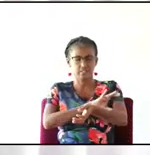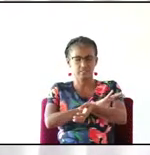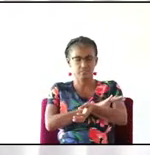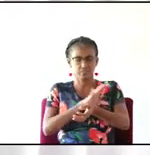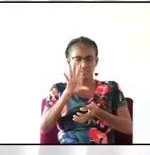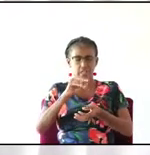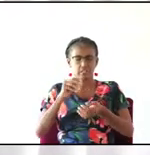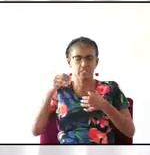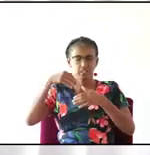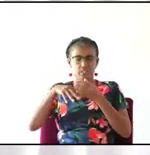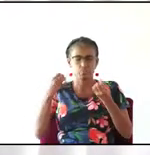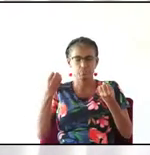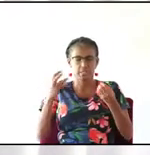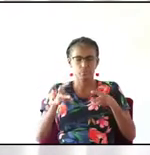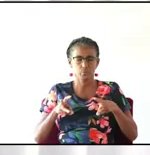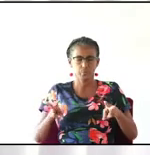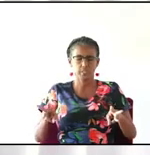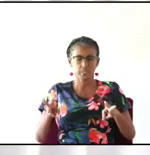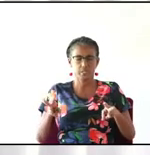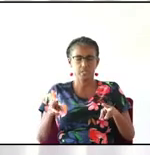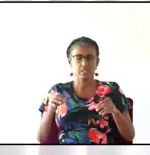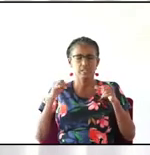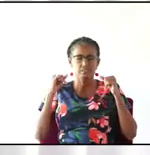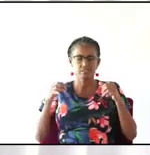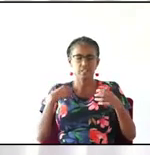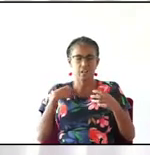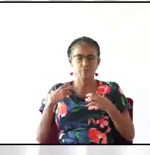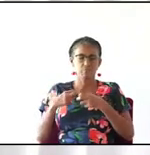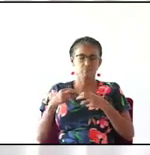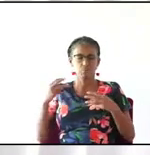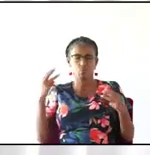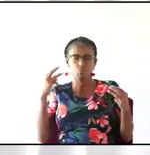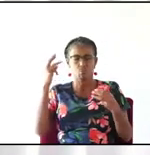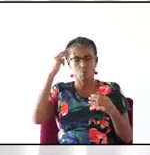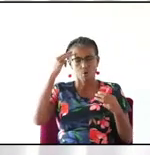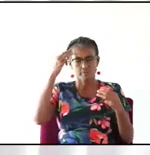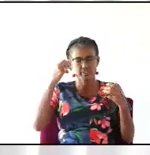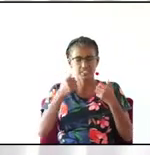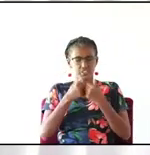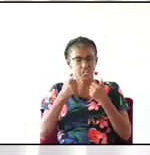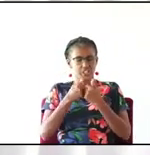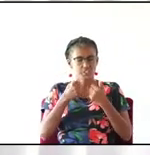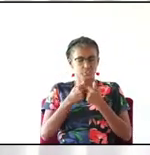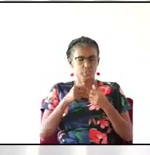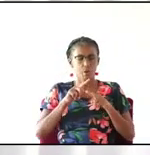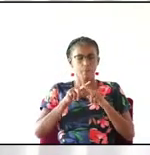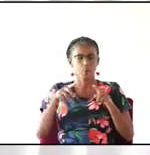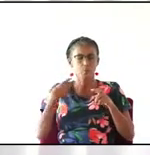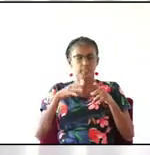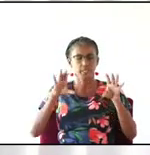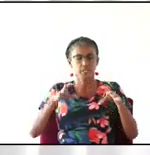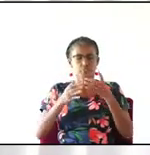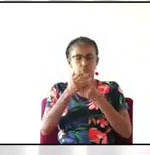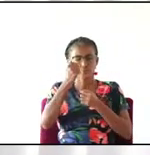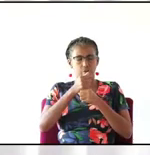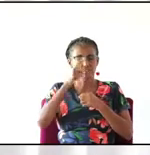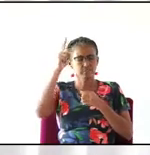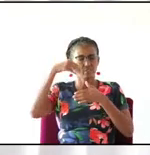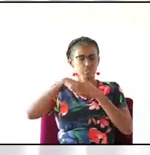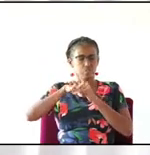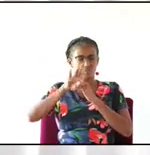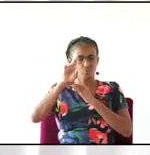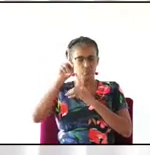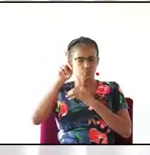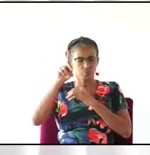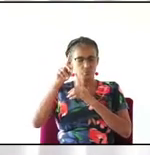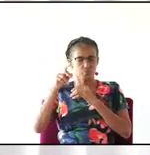in many ways, still wrestle with the lingering thought. We entrust them to you in the name of Jesus. We entrust